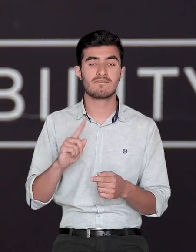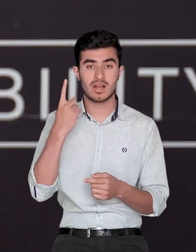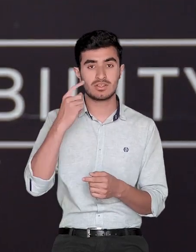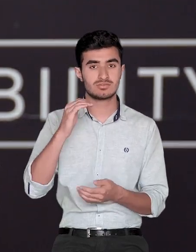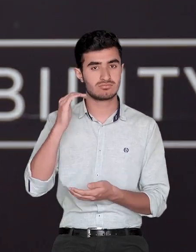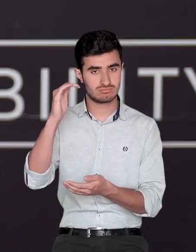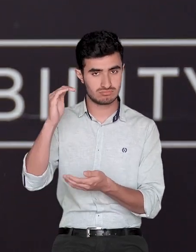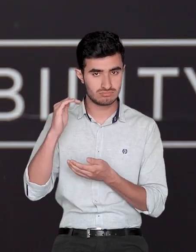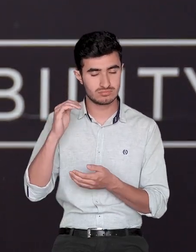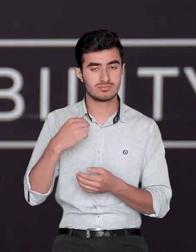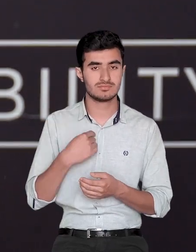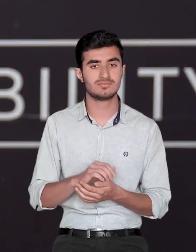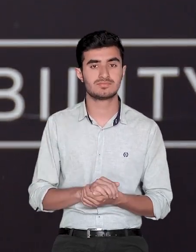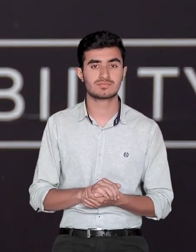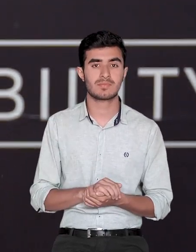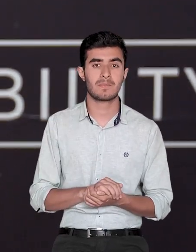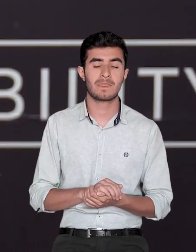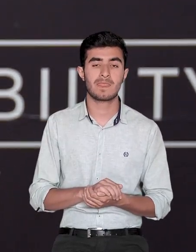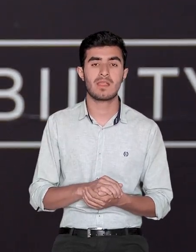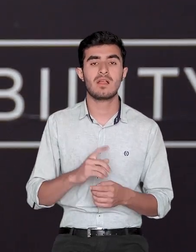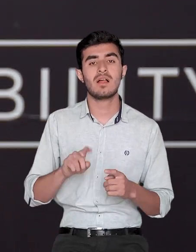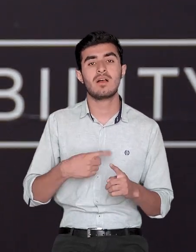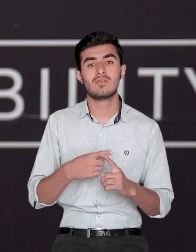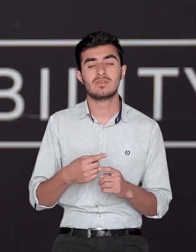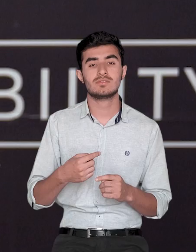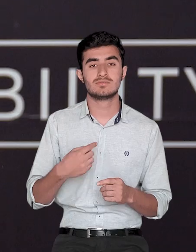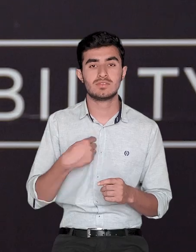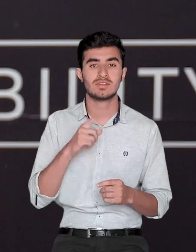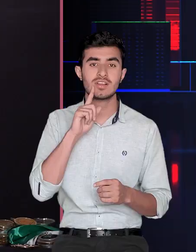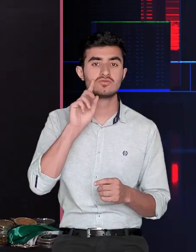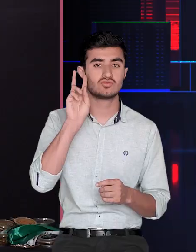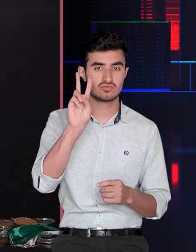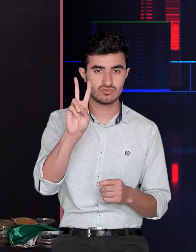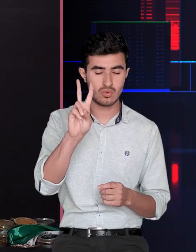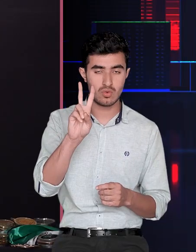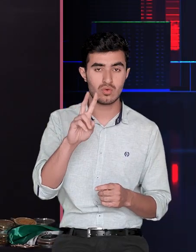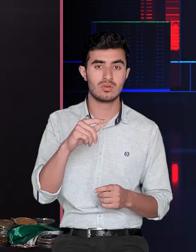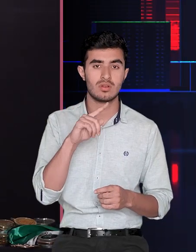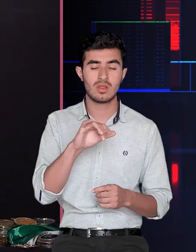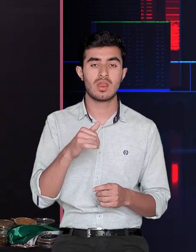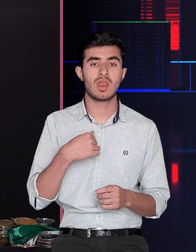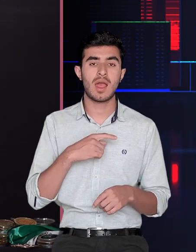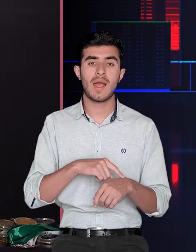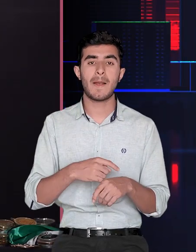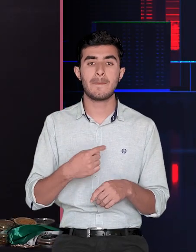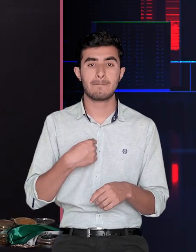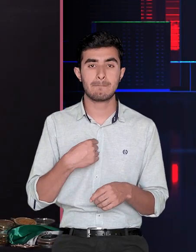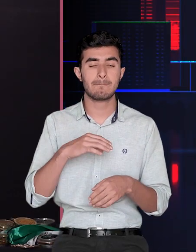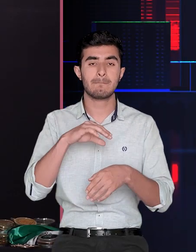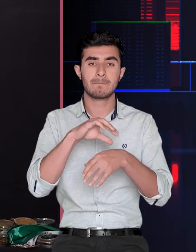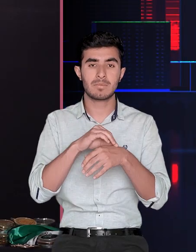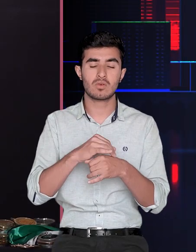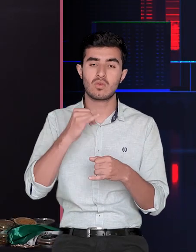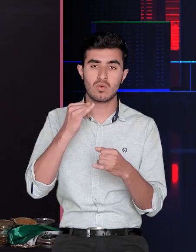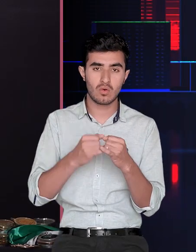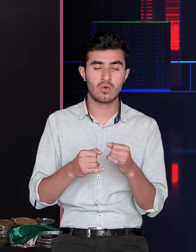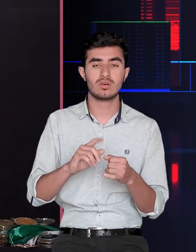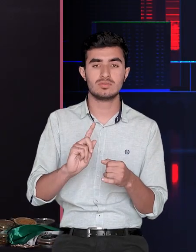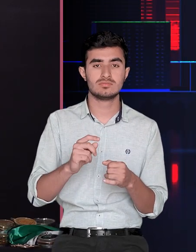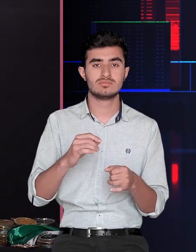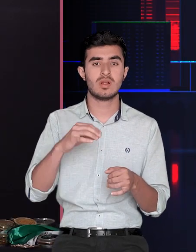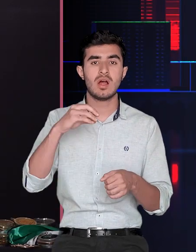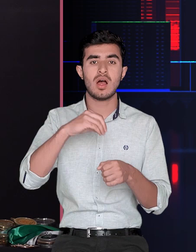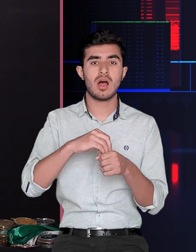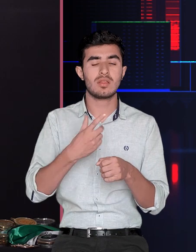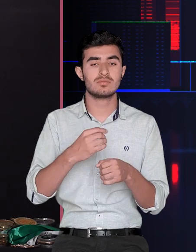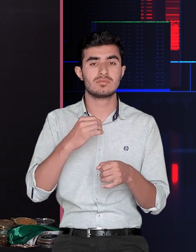level championship. That had been my first competition when I started swimming. When I was 2 years old, I was diagnosed with